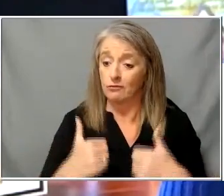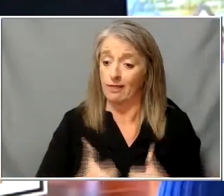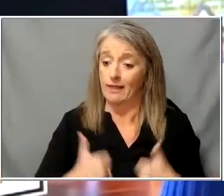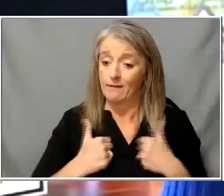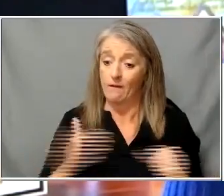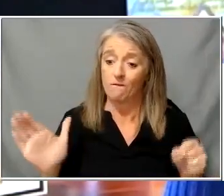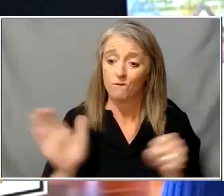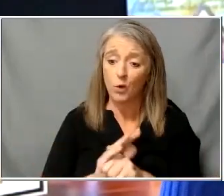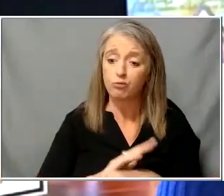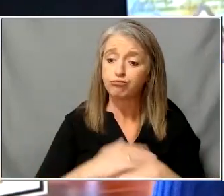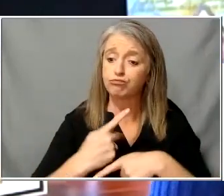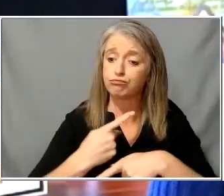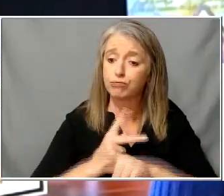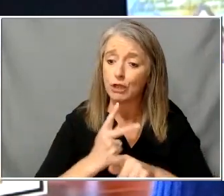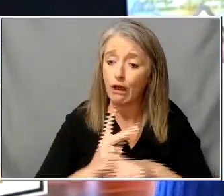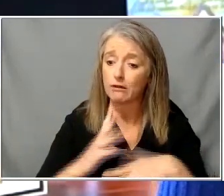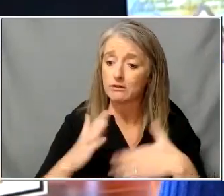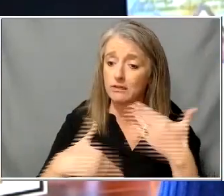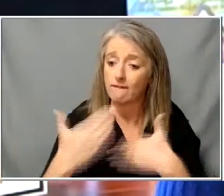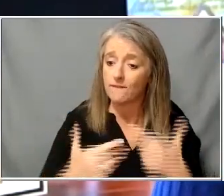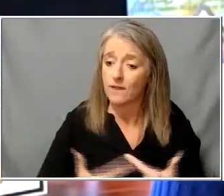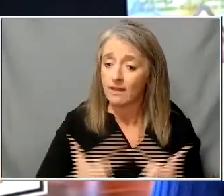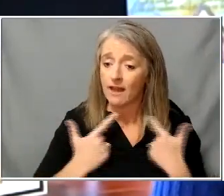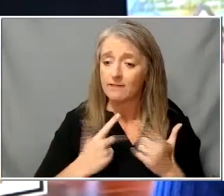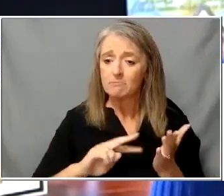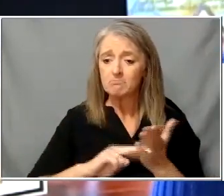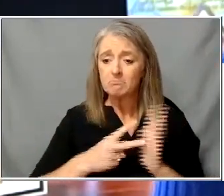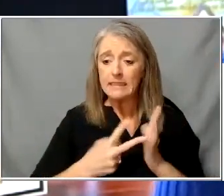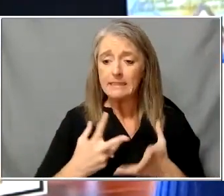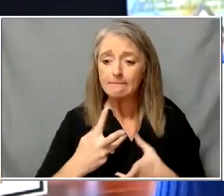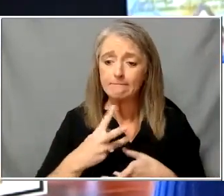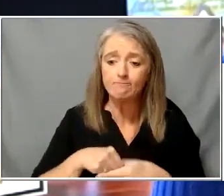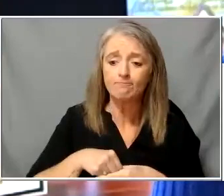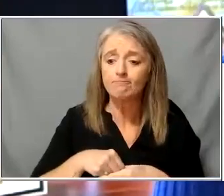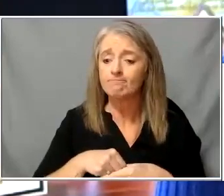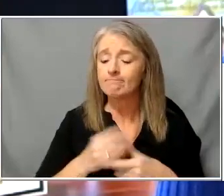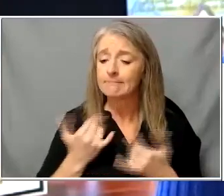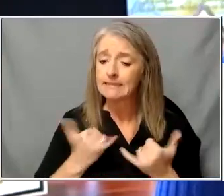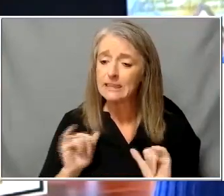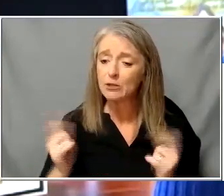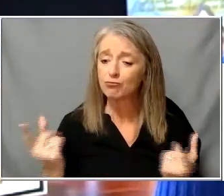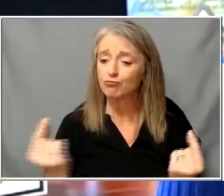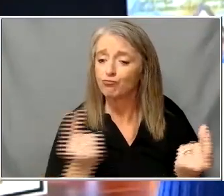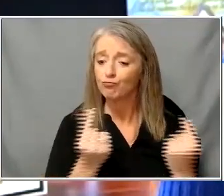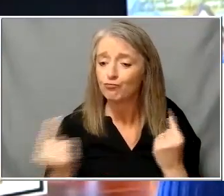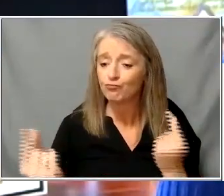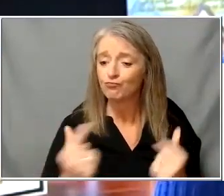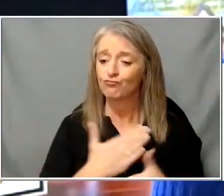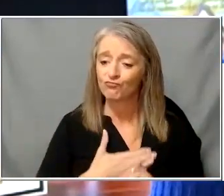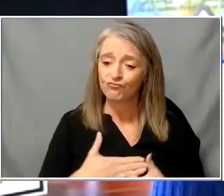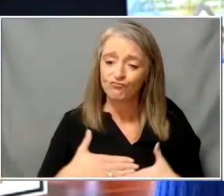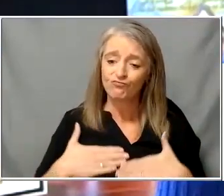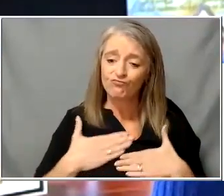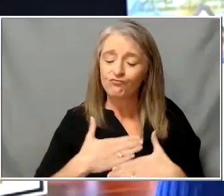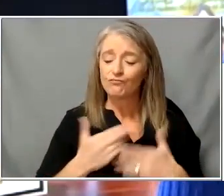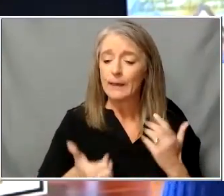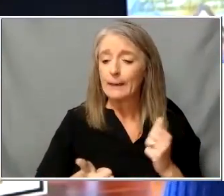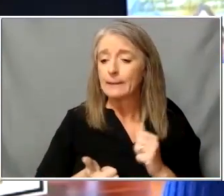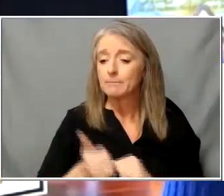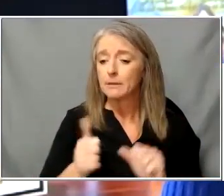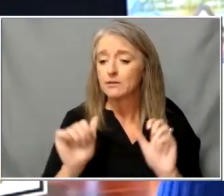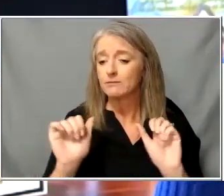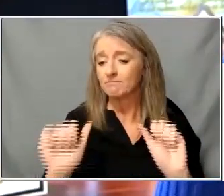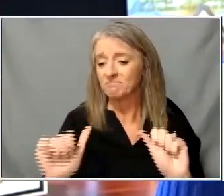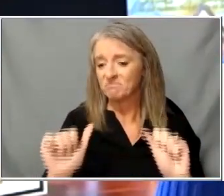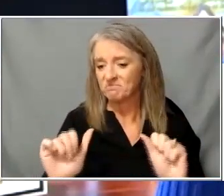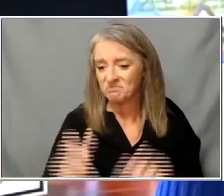productive life that's meaningful, and you still get to do the things that you like to do as much as you possibly